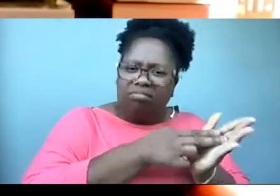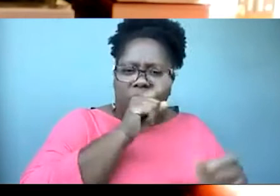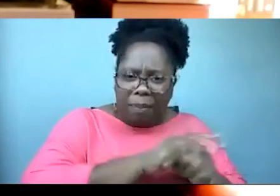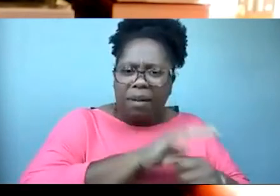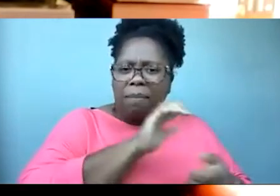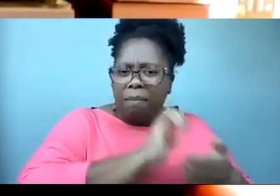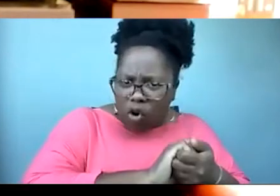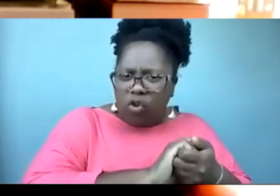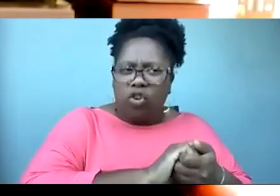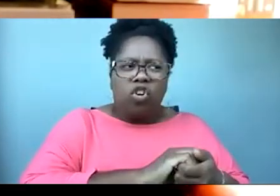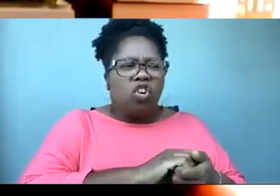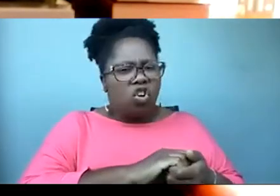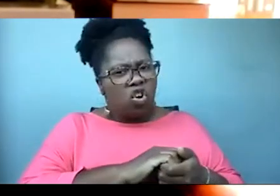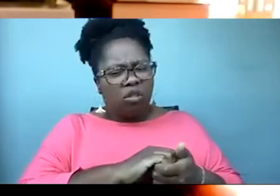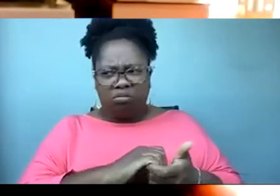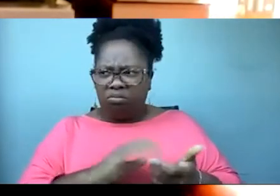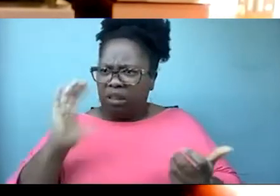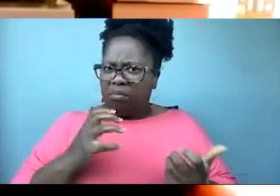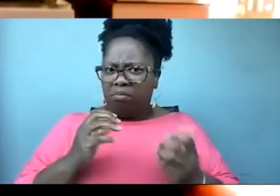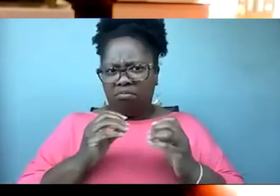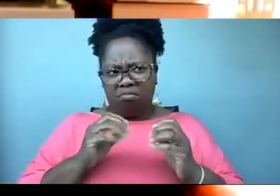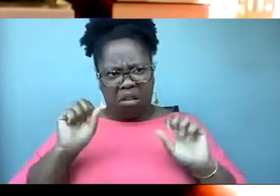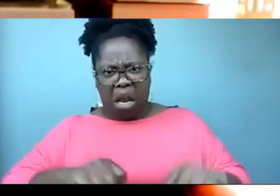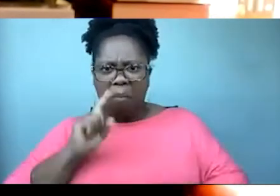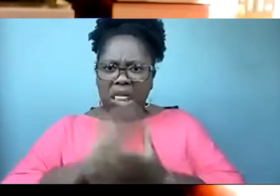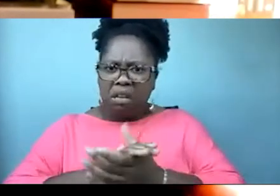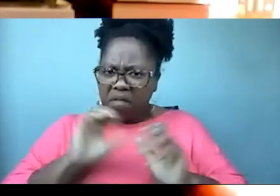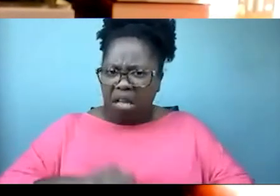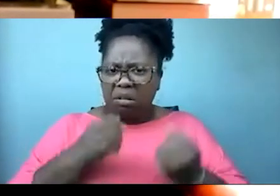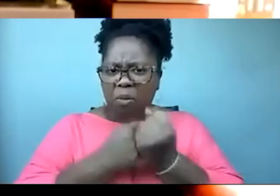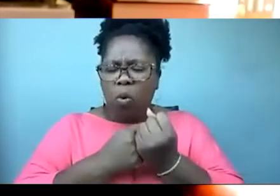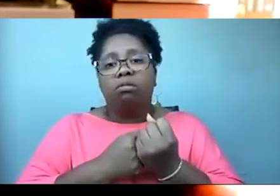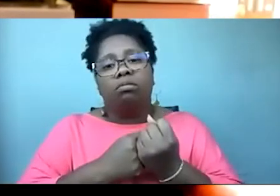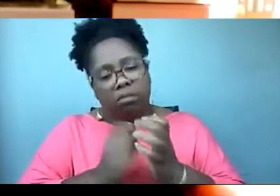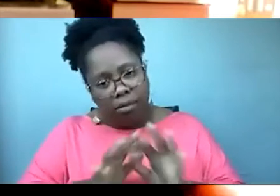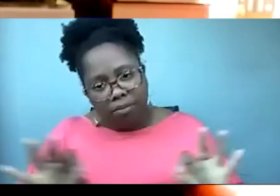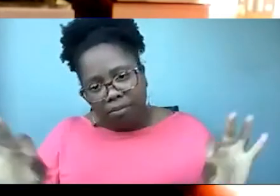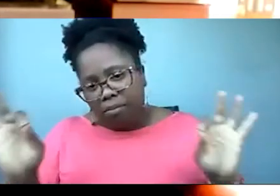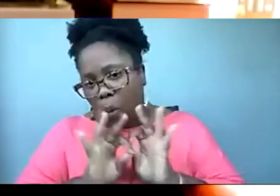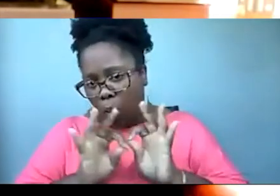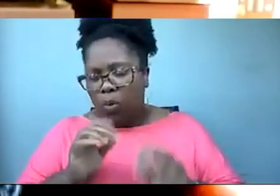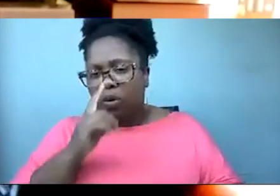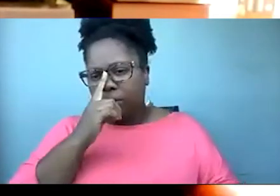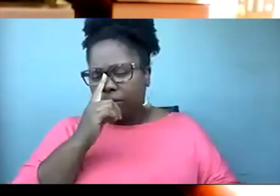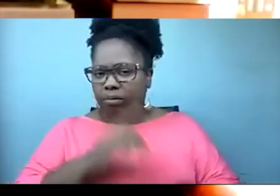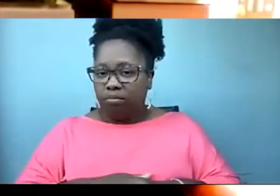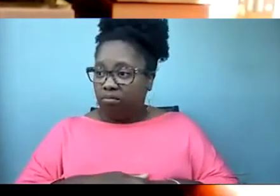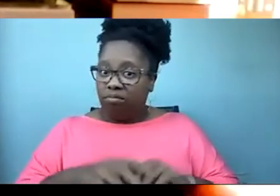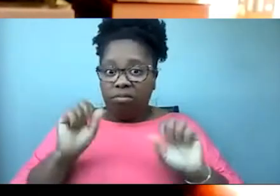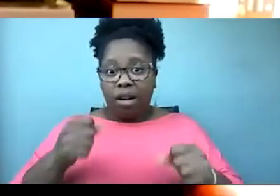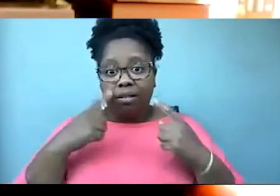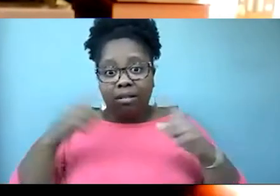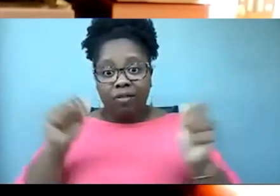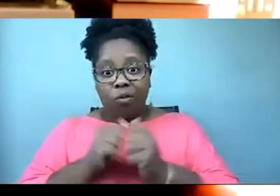And certainly, you just can't do this without elected officials, unfortunately. And I shouldn't say unfortunately, it's a